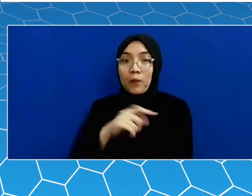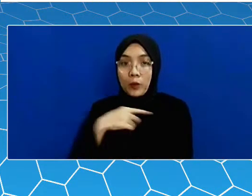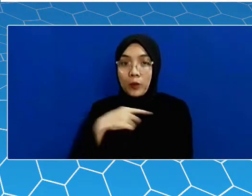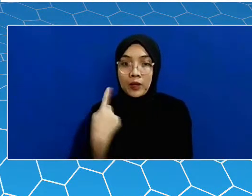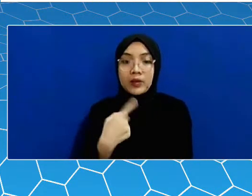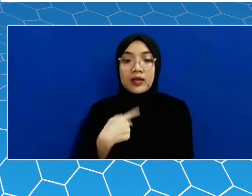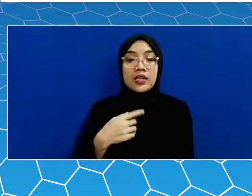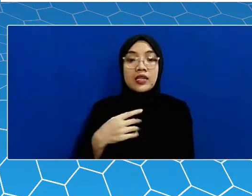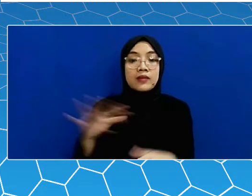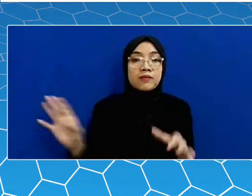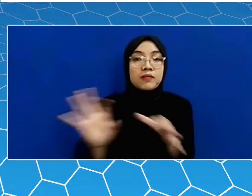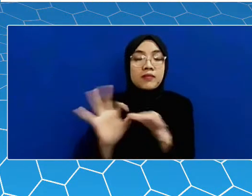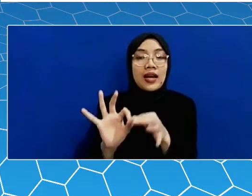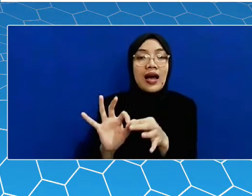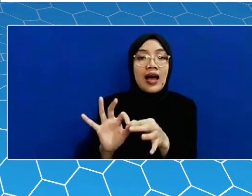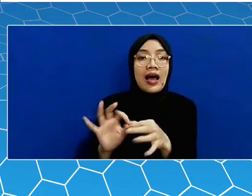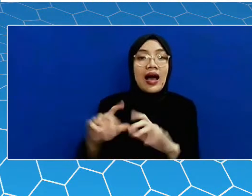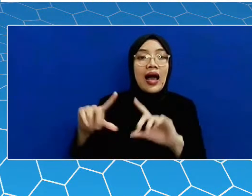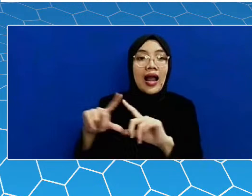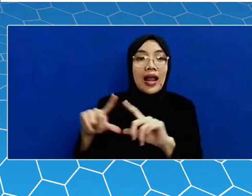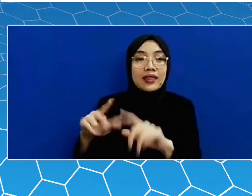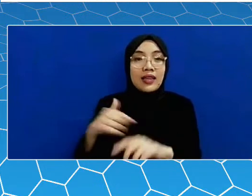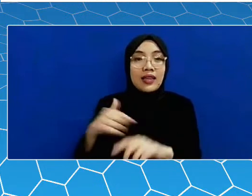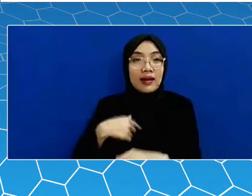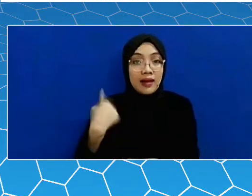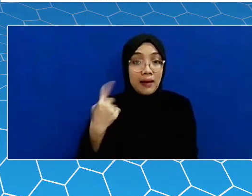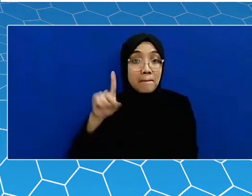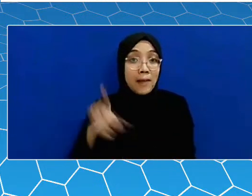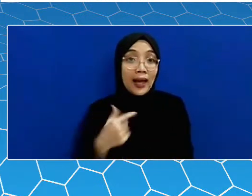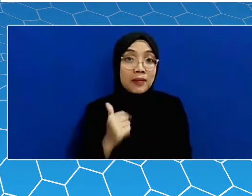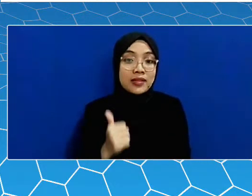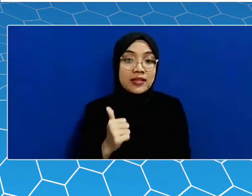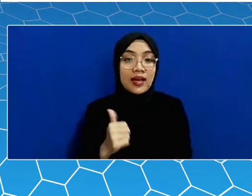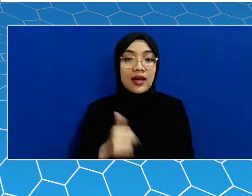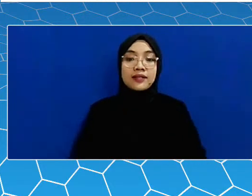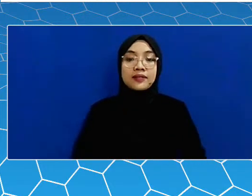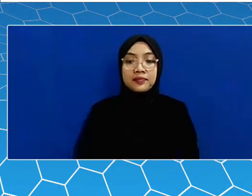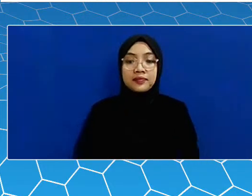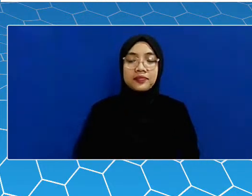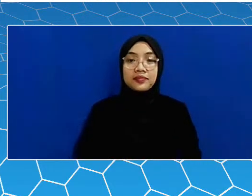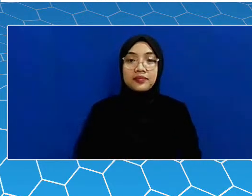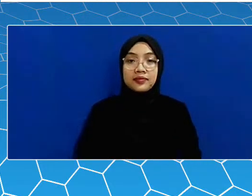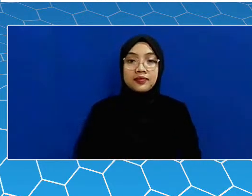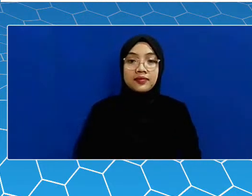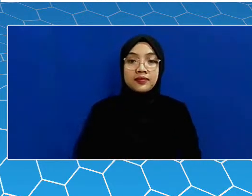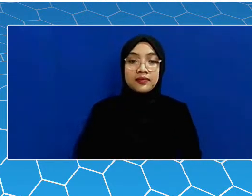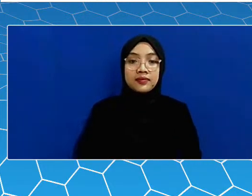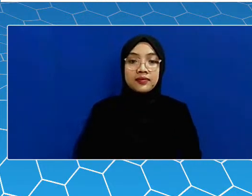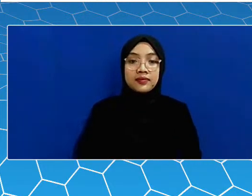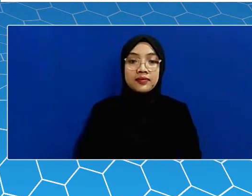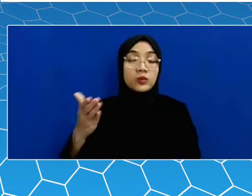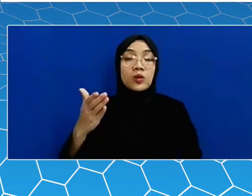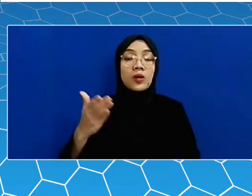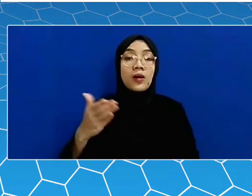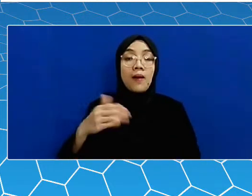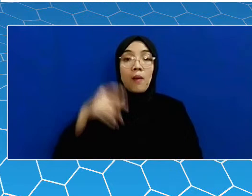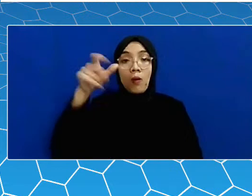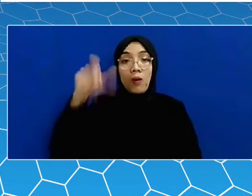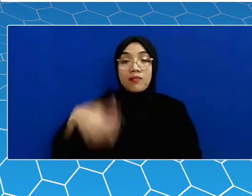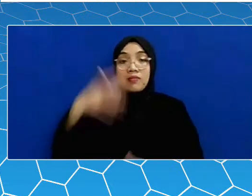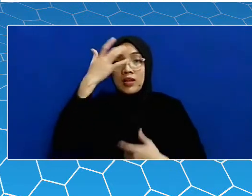North Wales. So the patients were given a wearable device, which was connected to the specific study